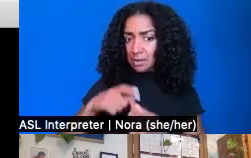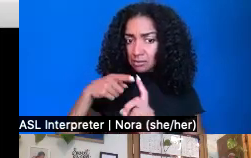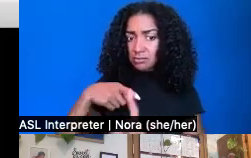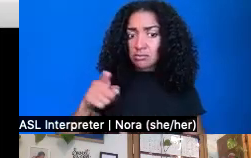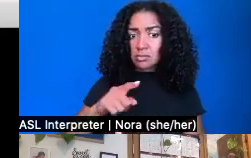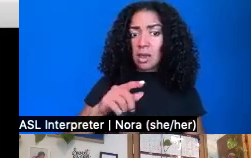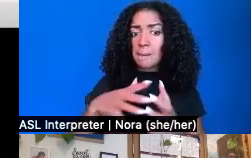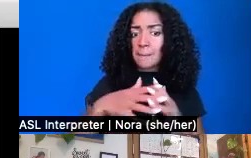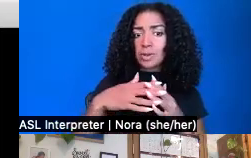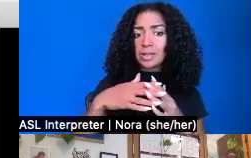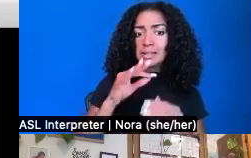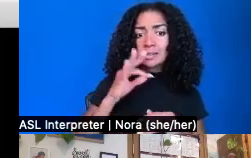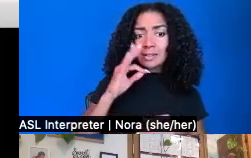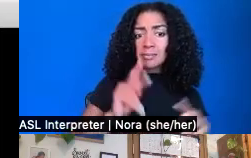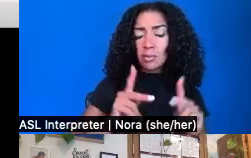up